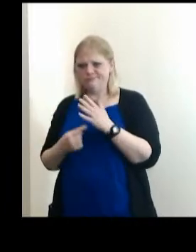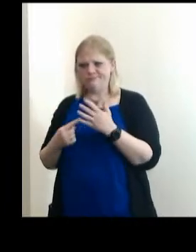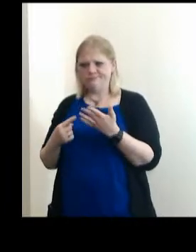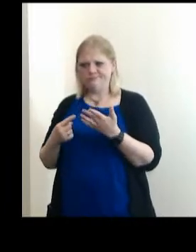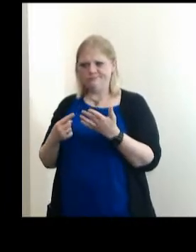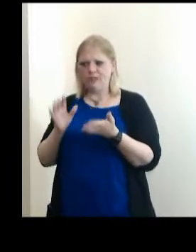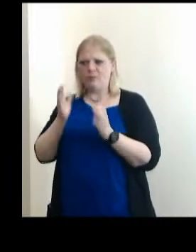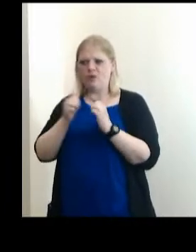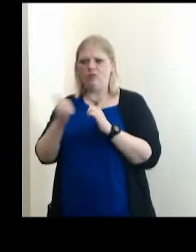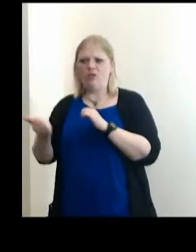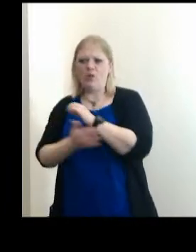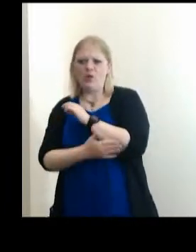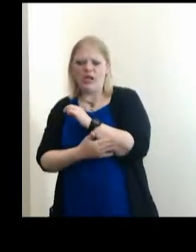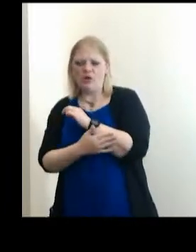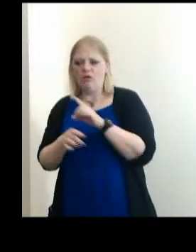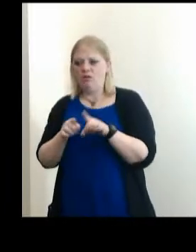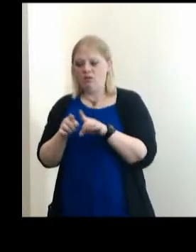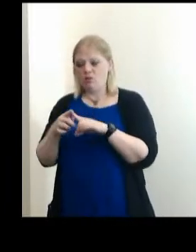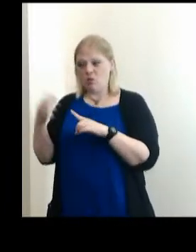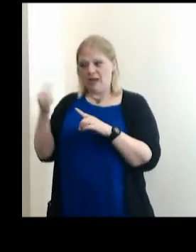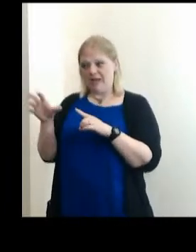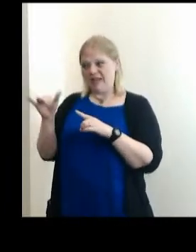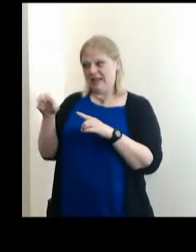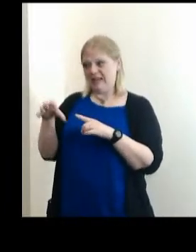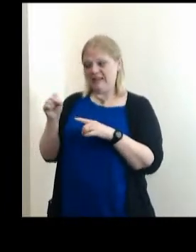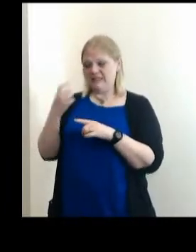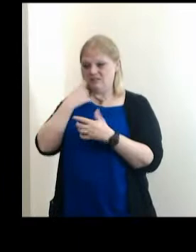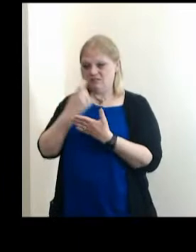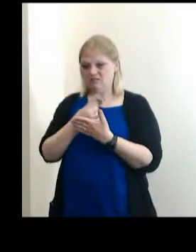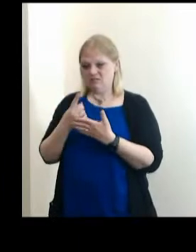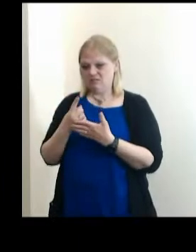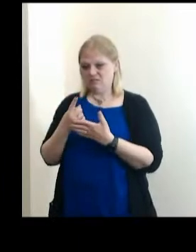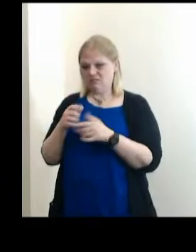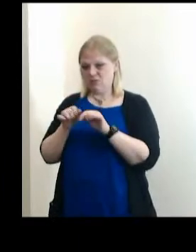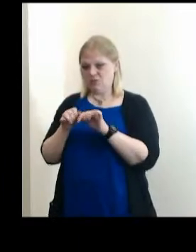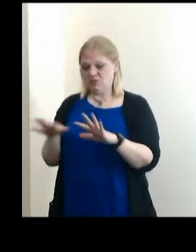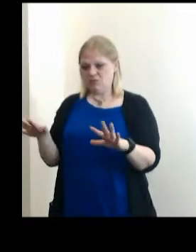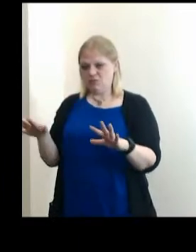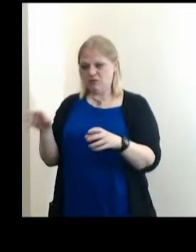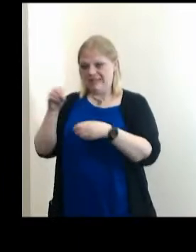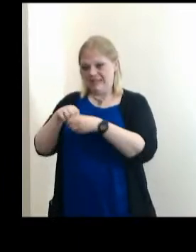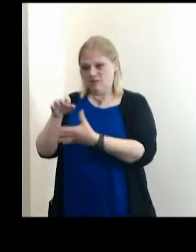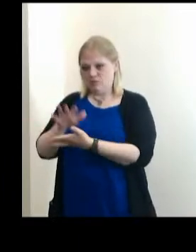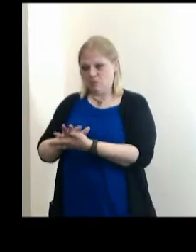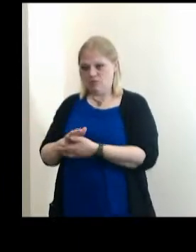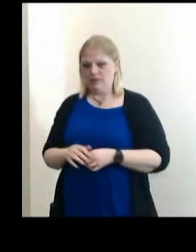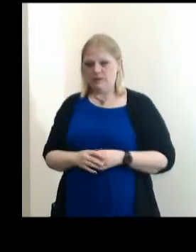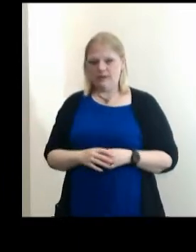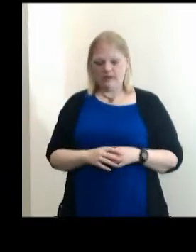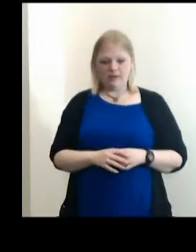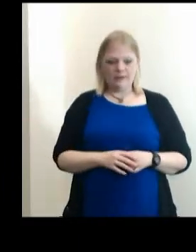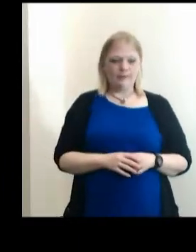to say to that. And also, were there any cases in the last week that were transmitted in schools?